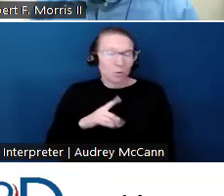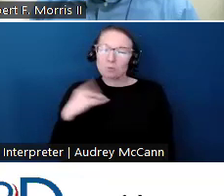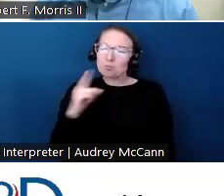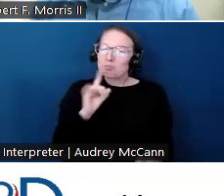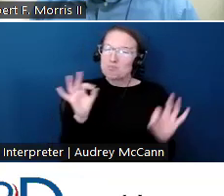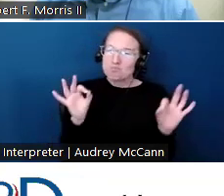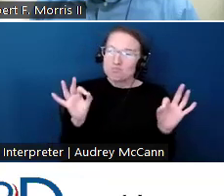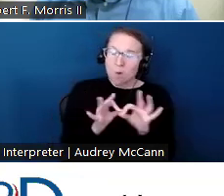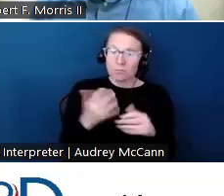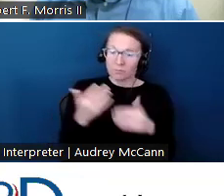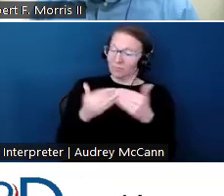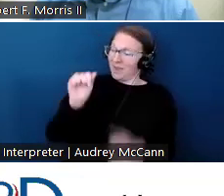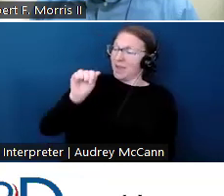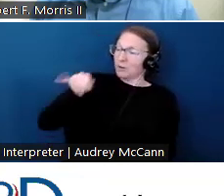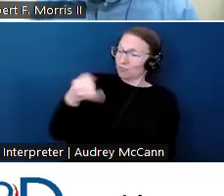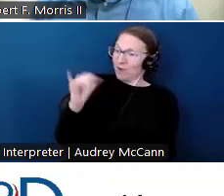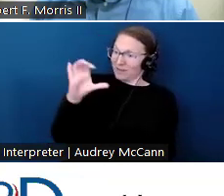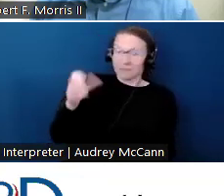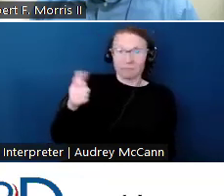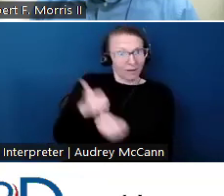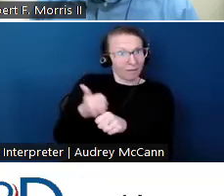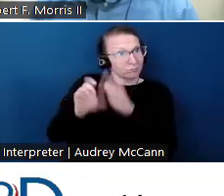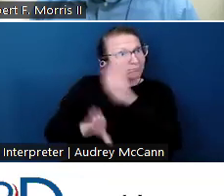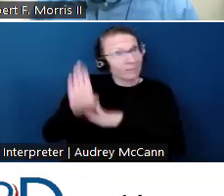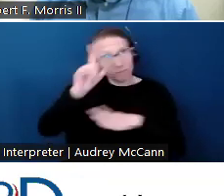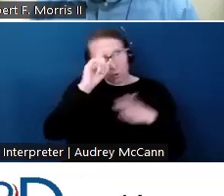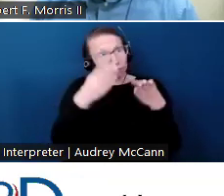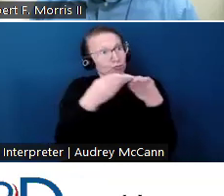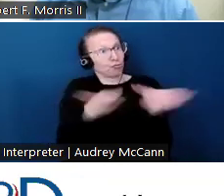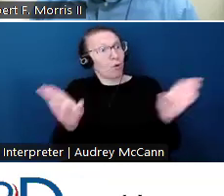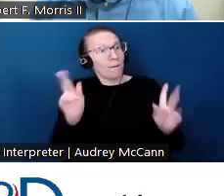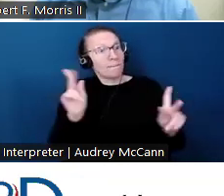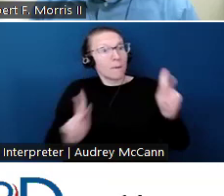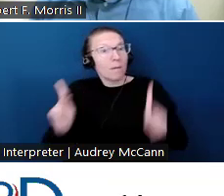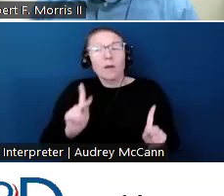though AJCs are, designed for the general public, and they may not have